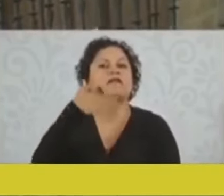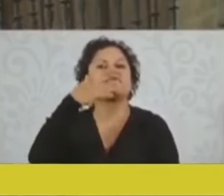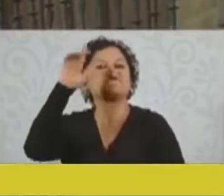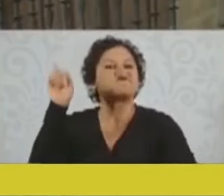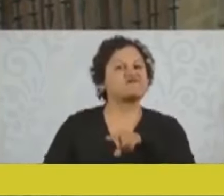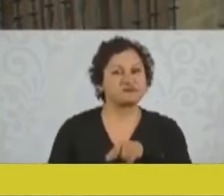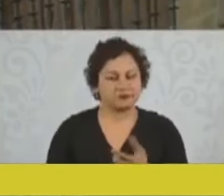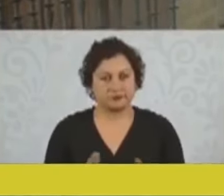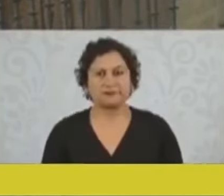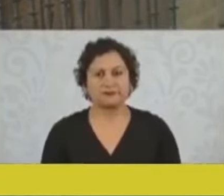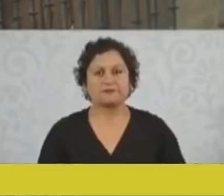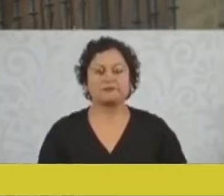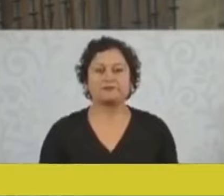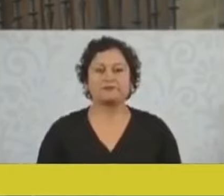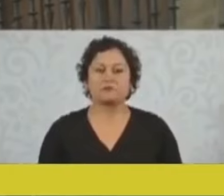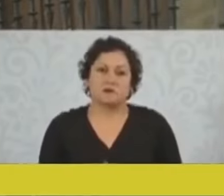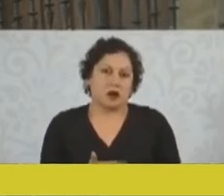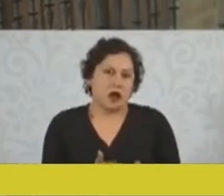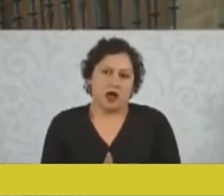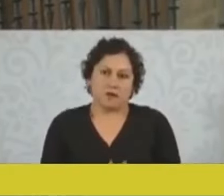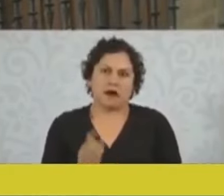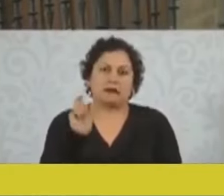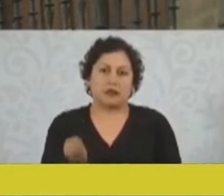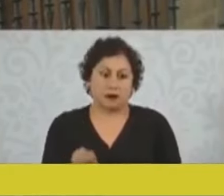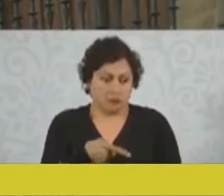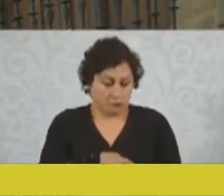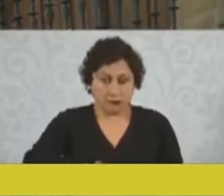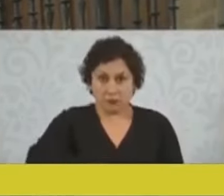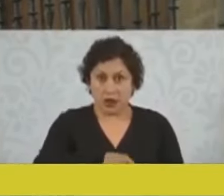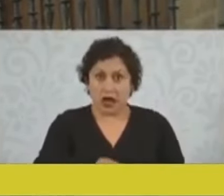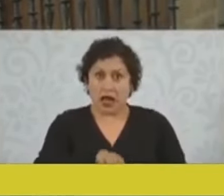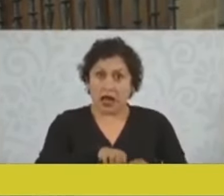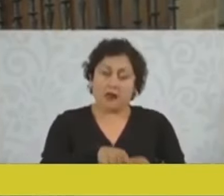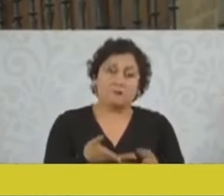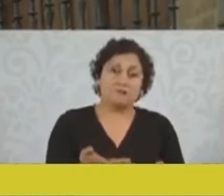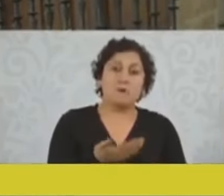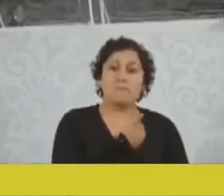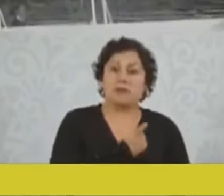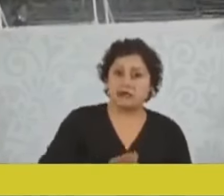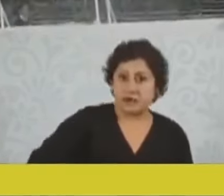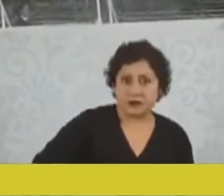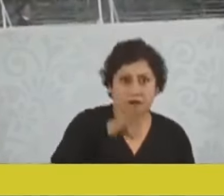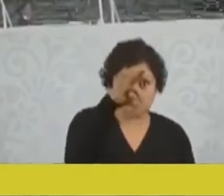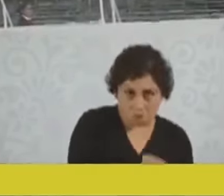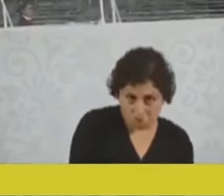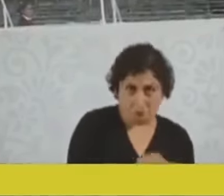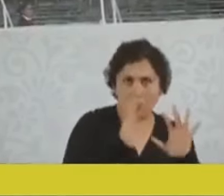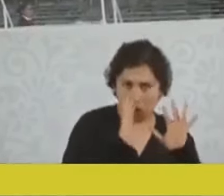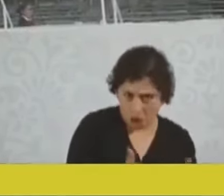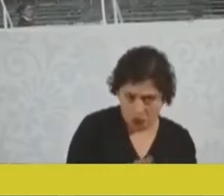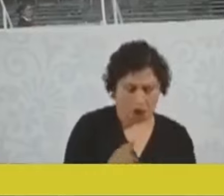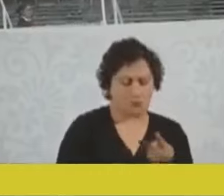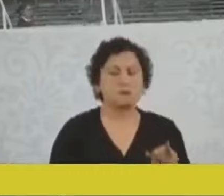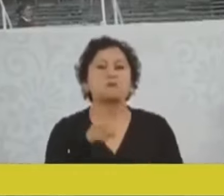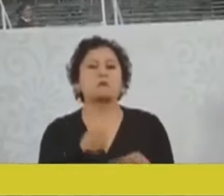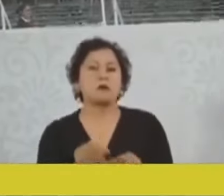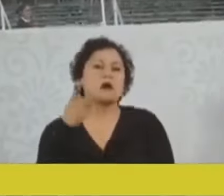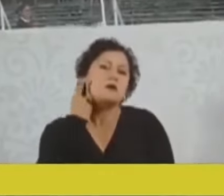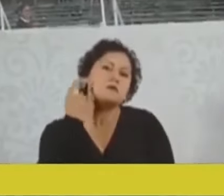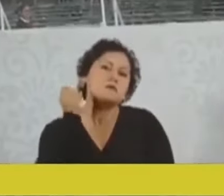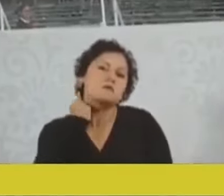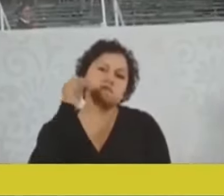an end to corruption. Also, the executive is elected democratically. The